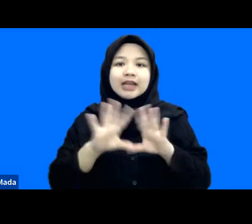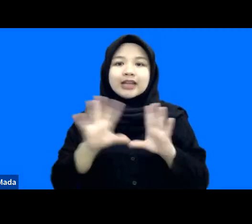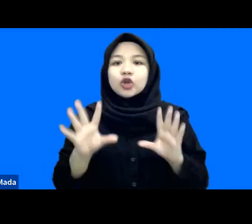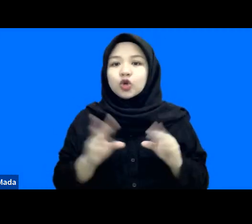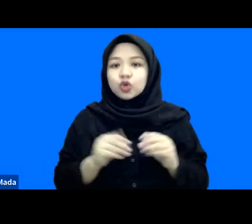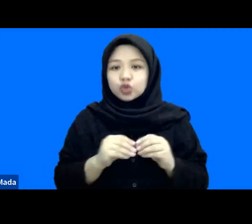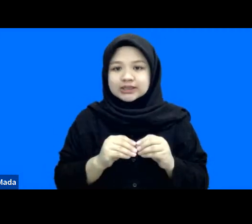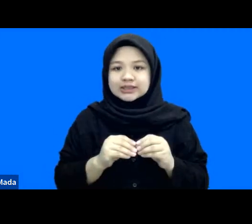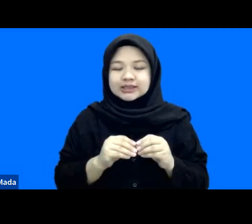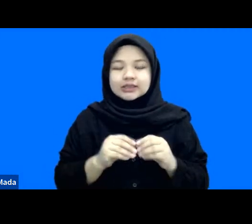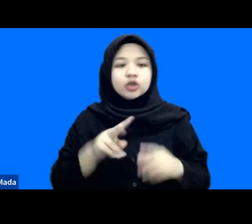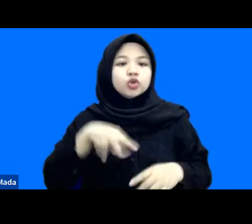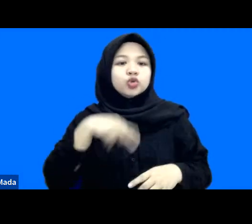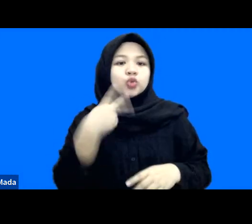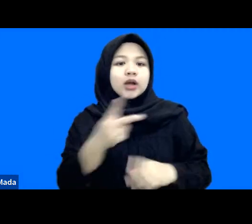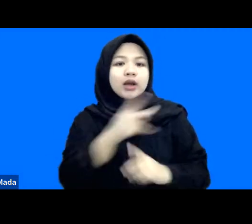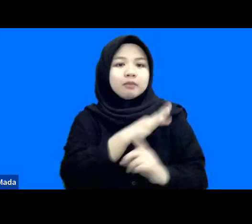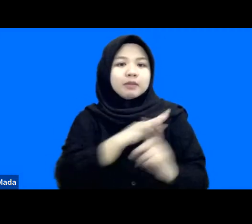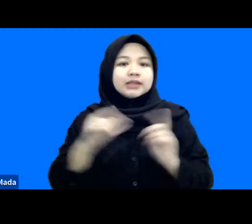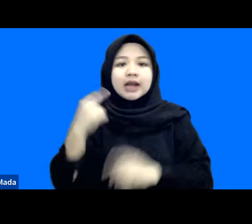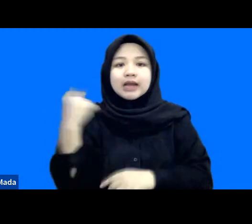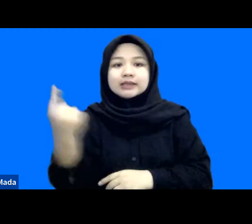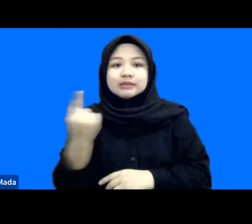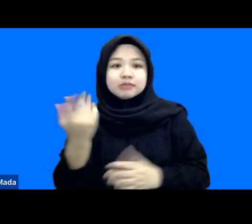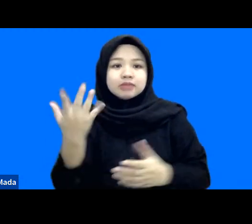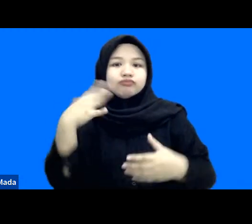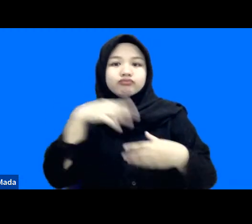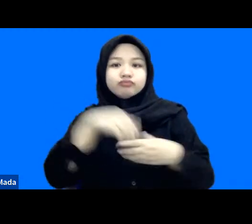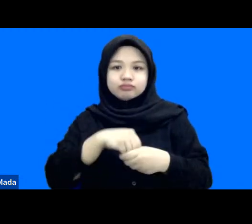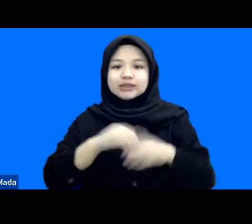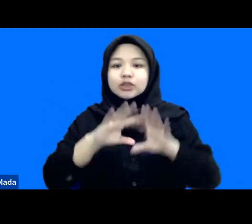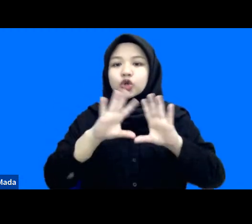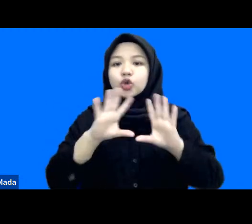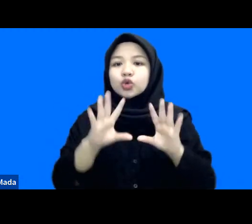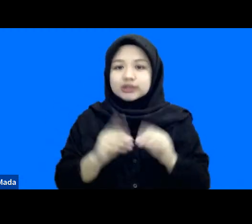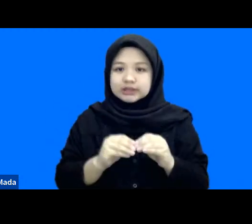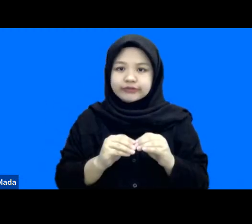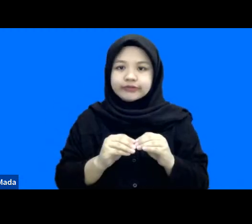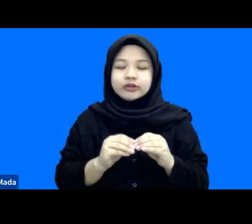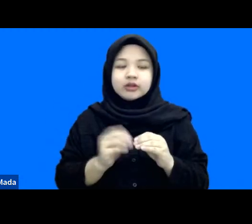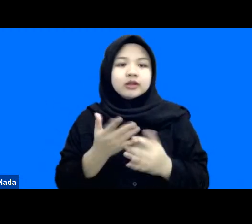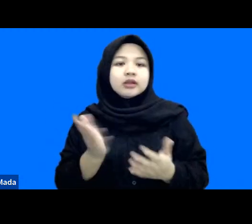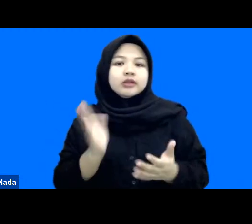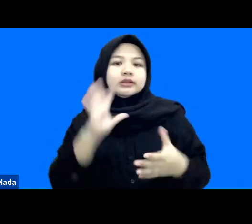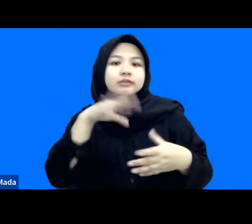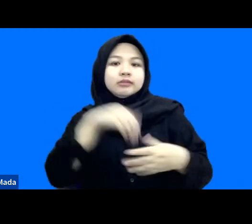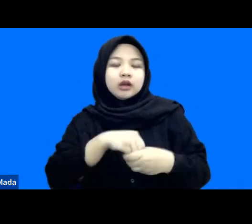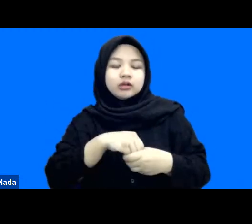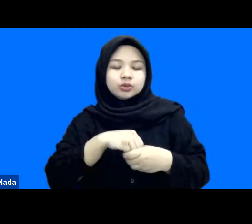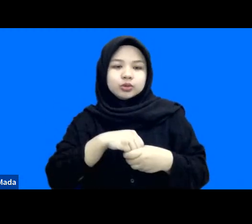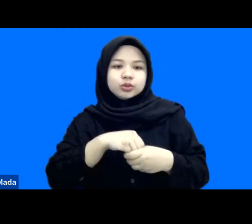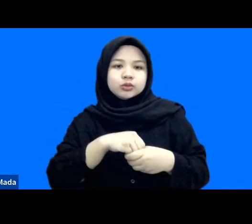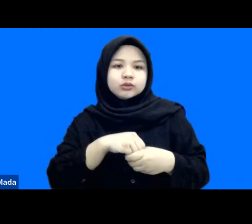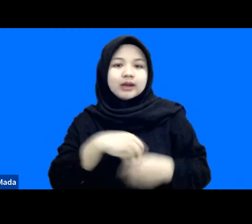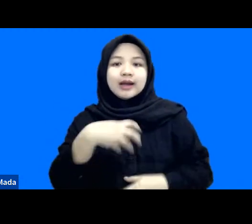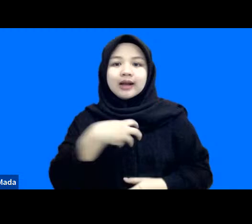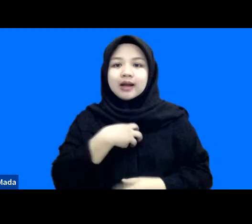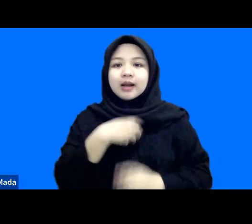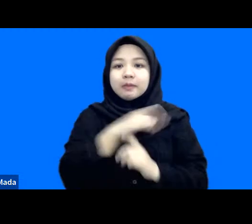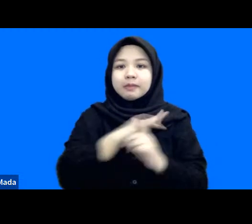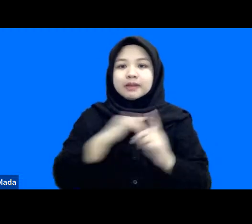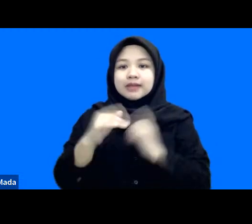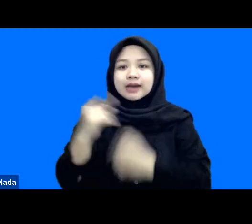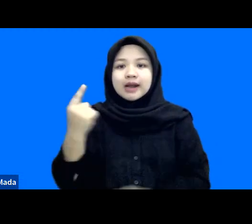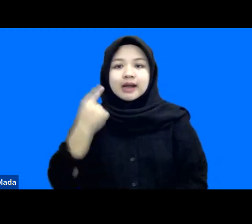voices as part of civic space rights in the G20 agendas